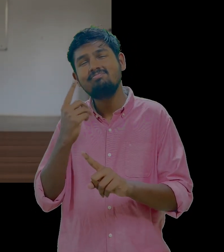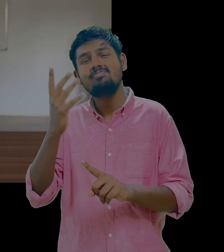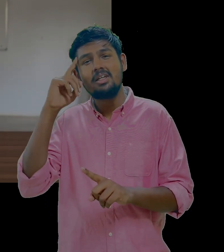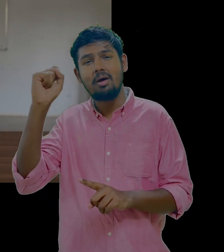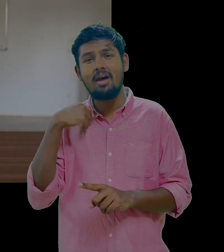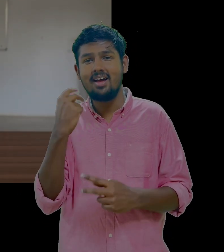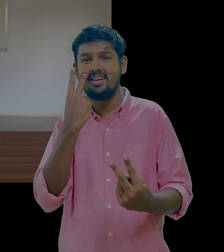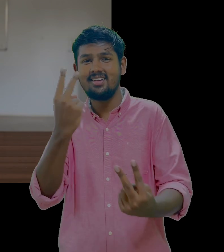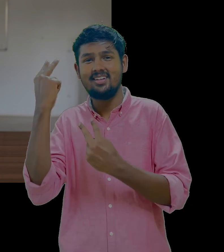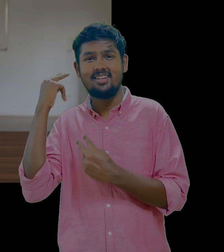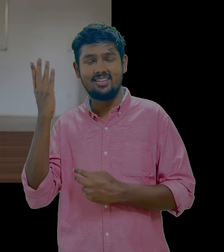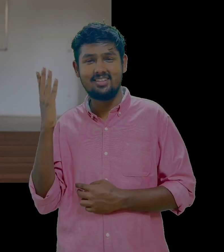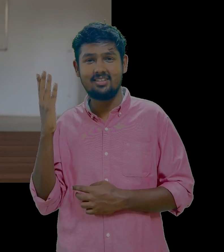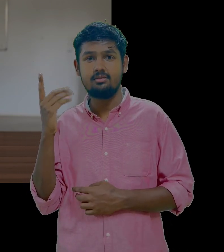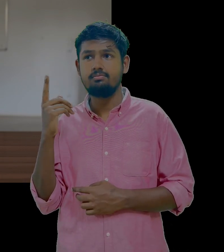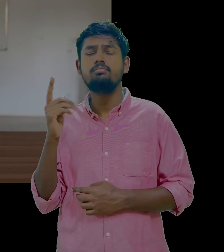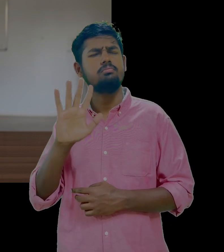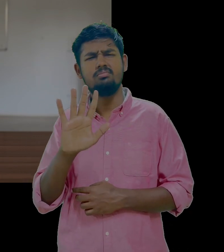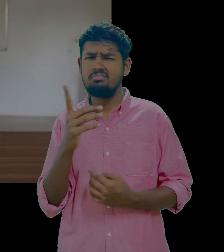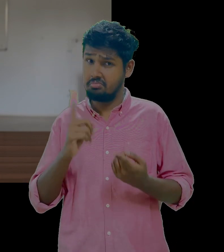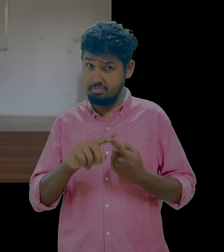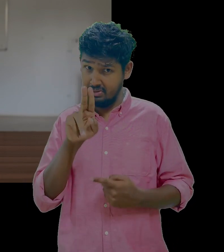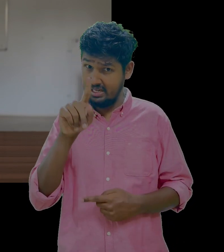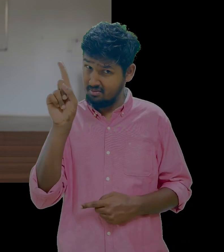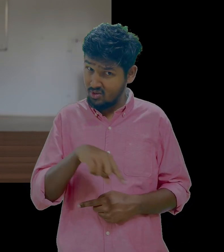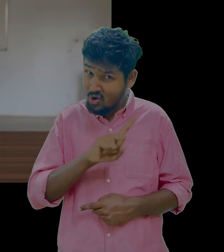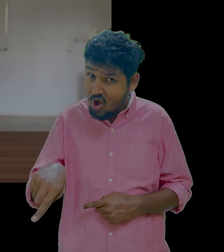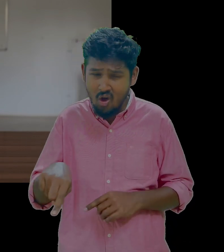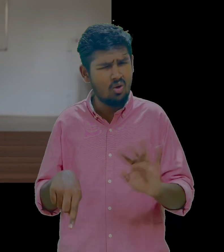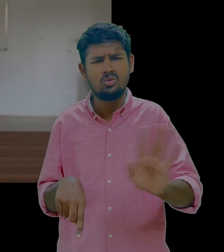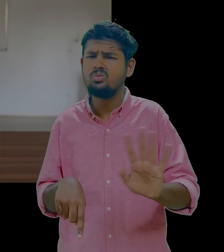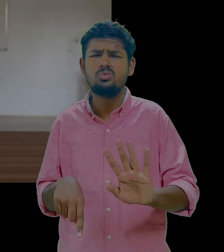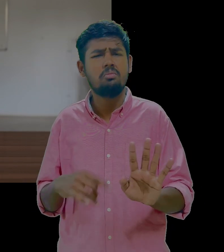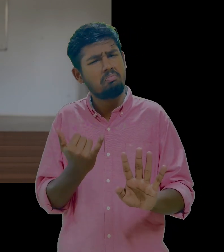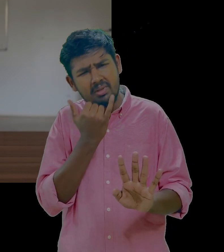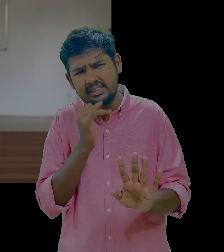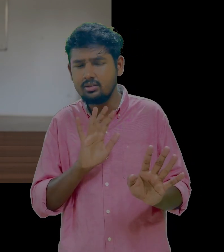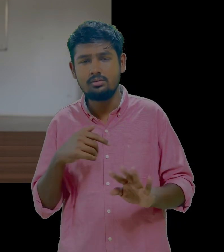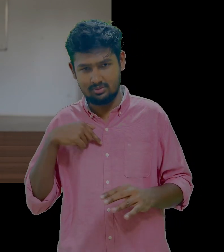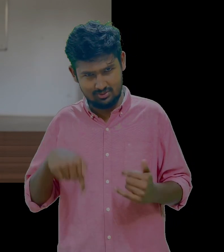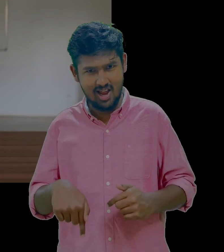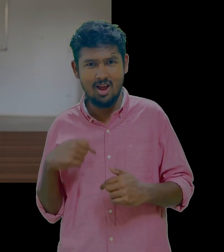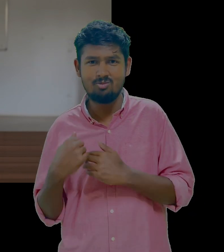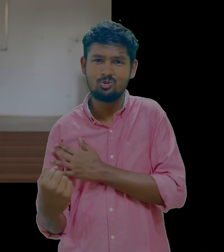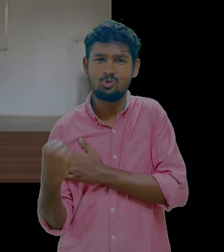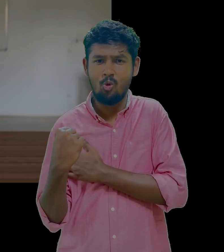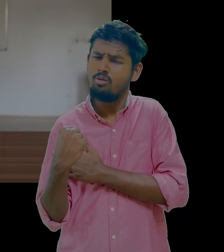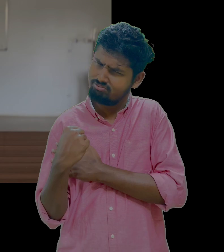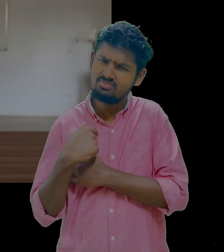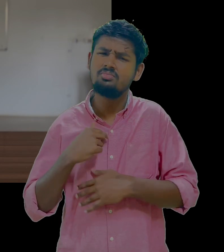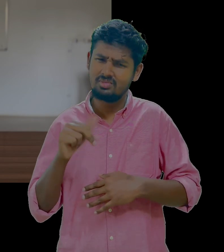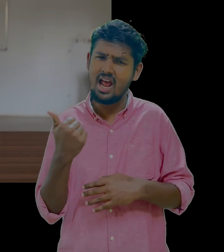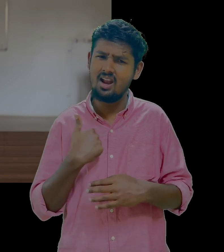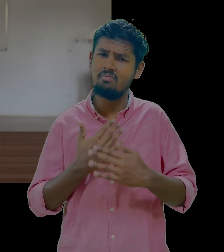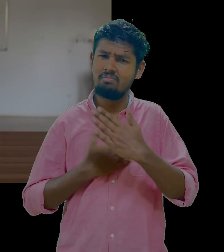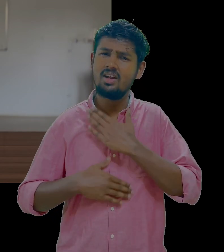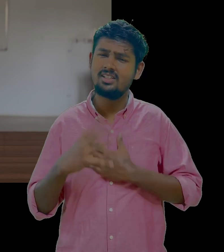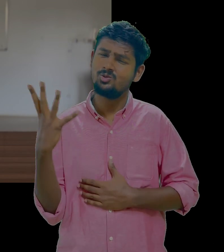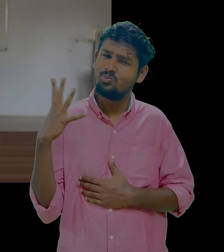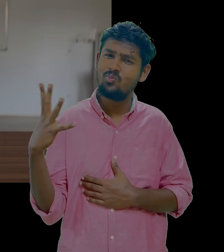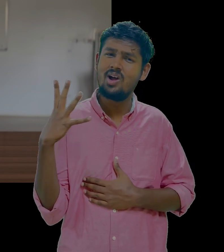reflecting now, I can see the one thing that got built in me, in my muscle. And I actually heard this from many people